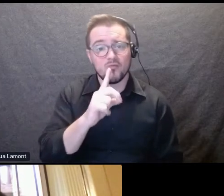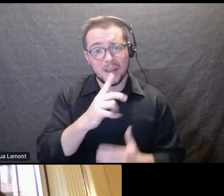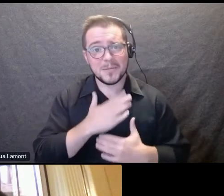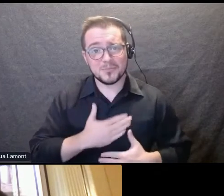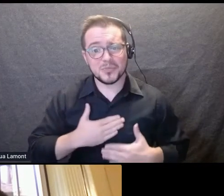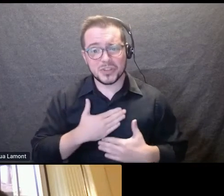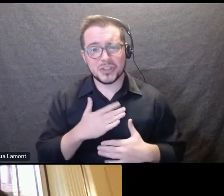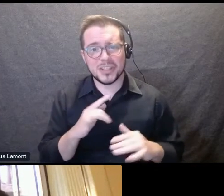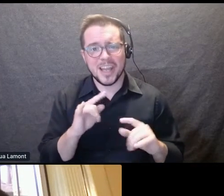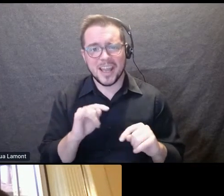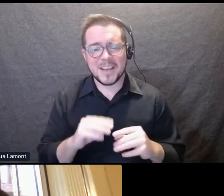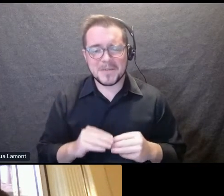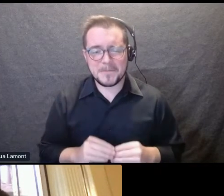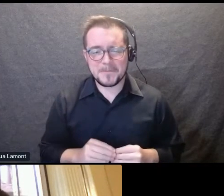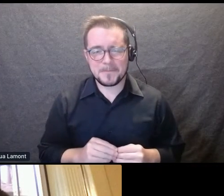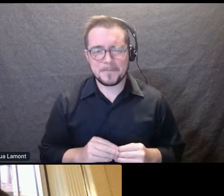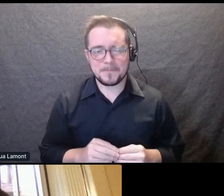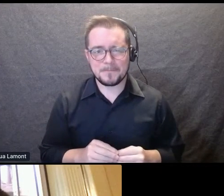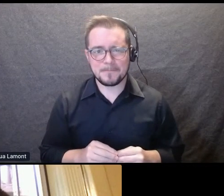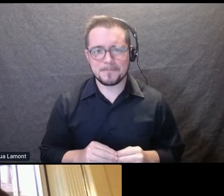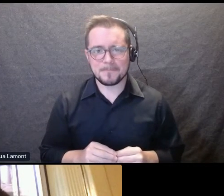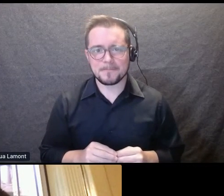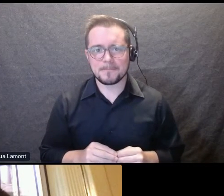it. So